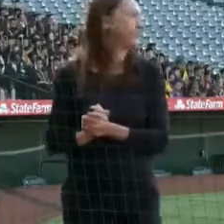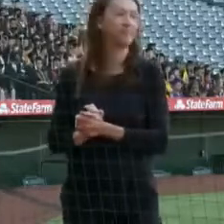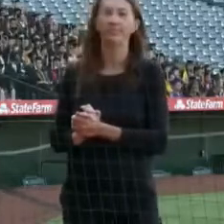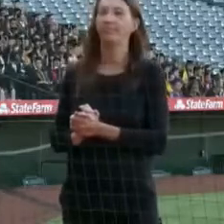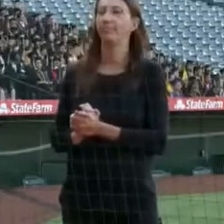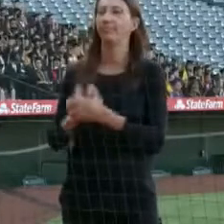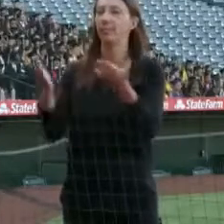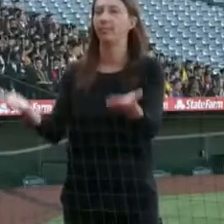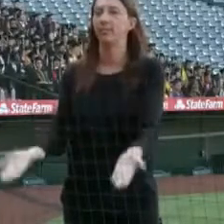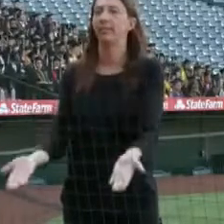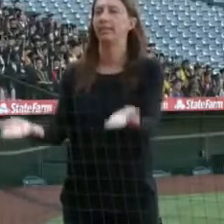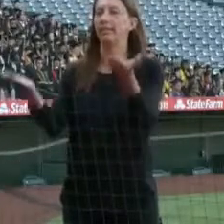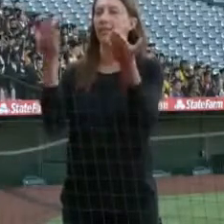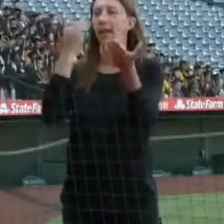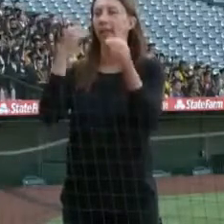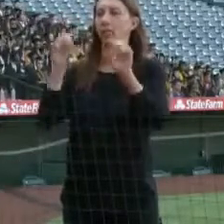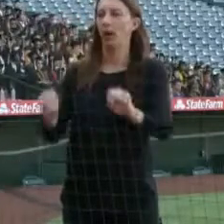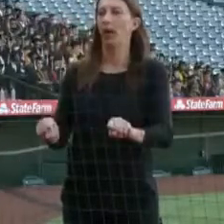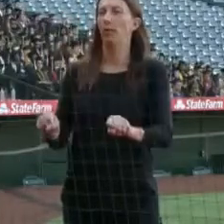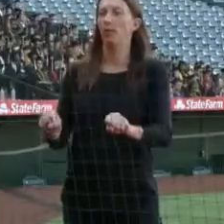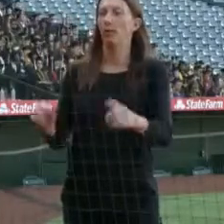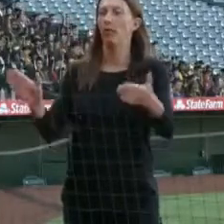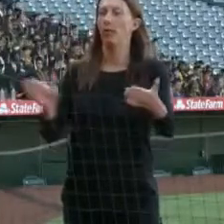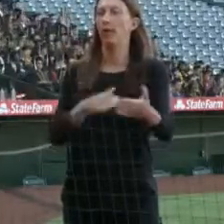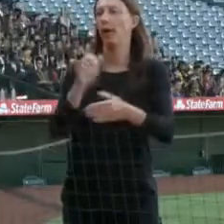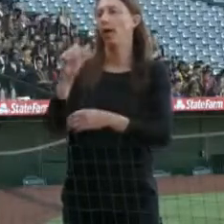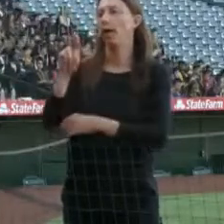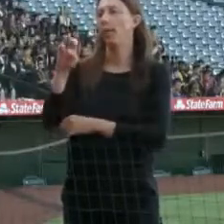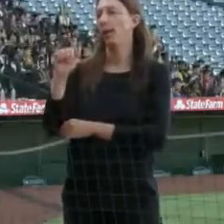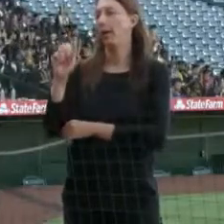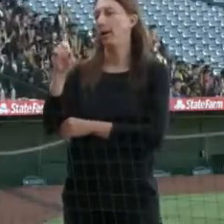Please stand if you are able as we play the alma mater.